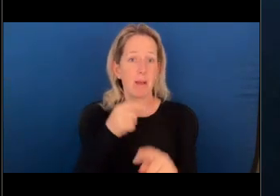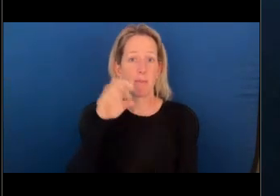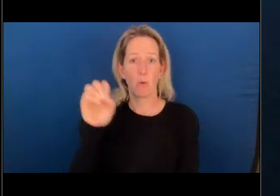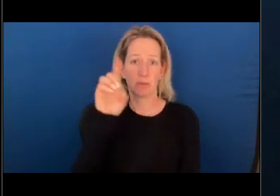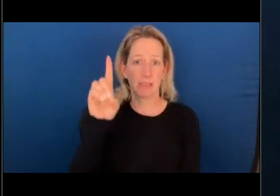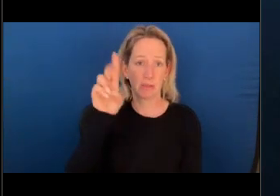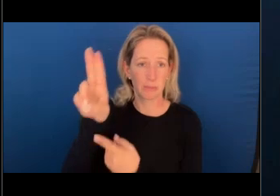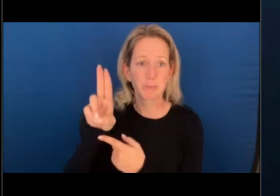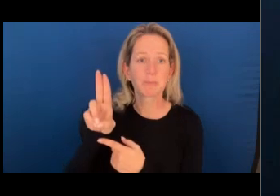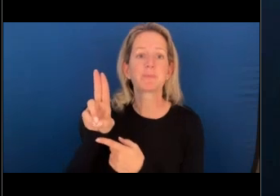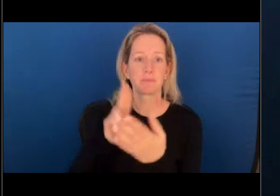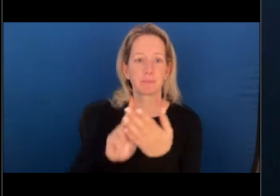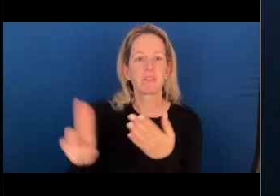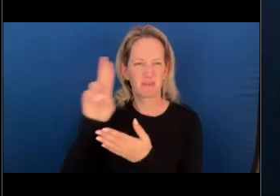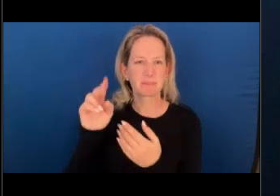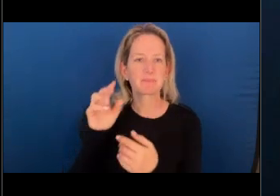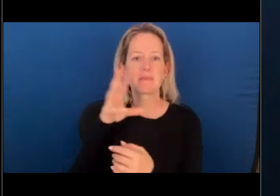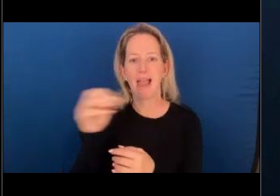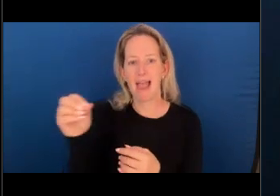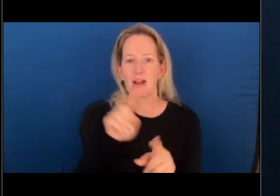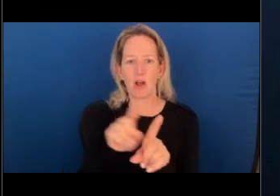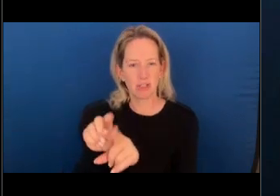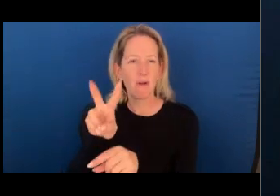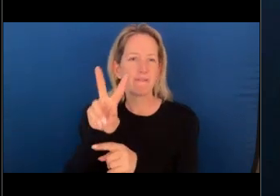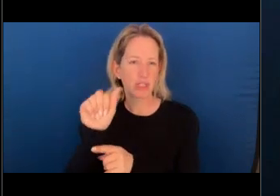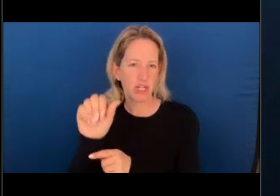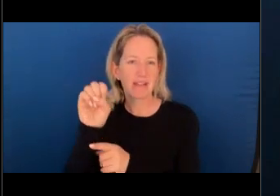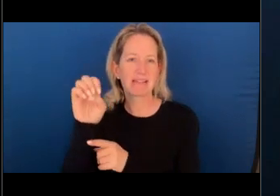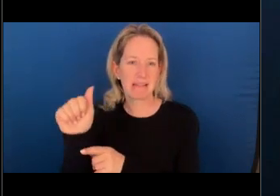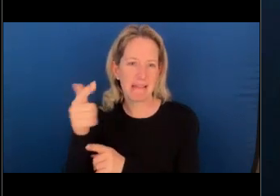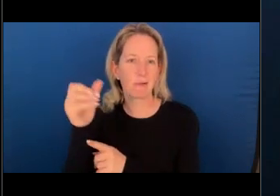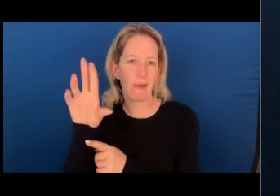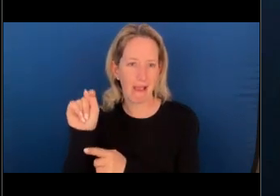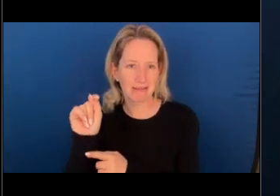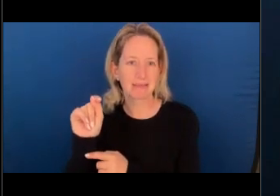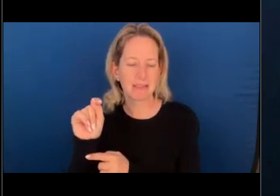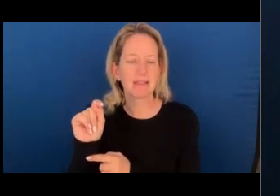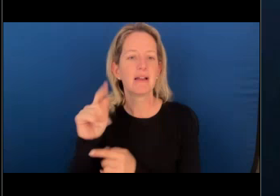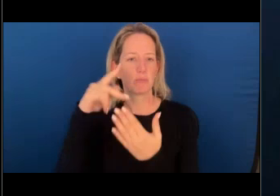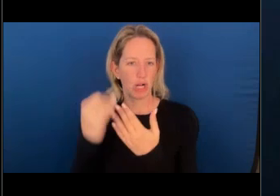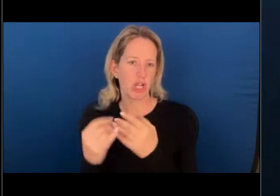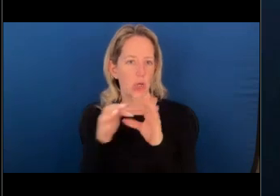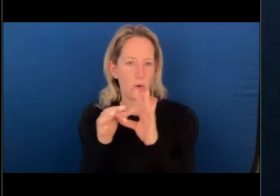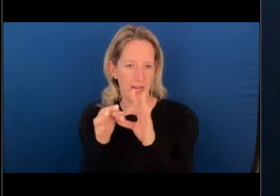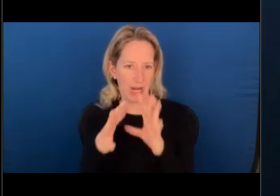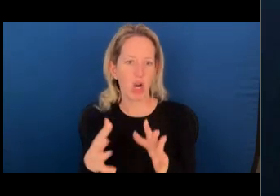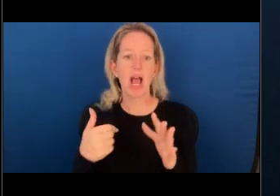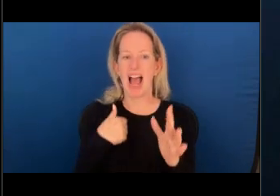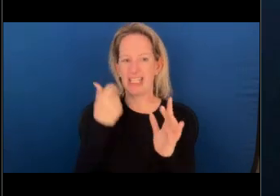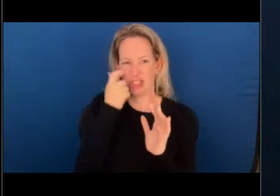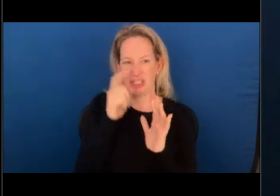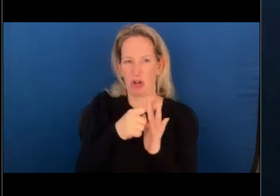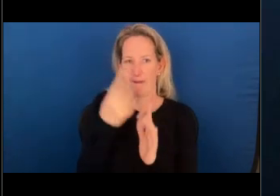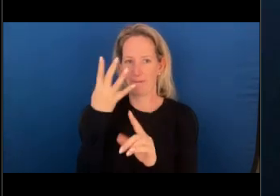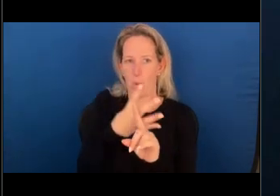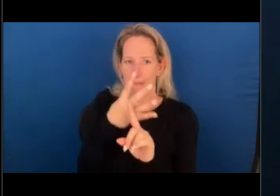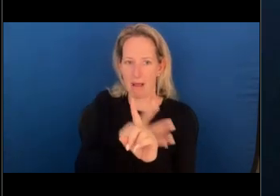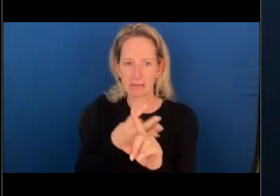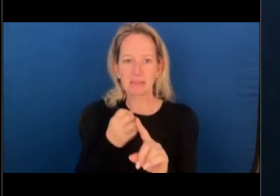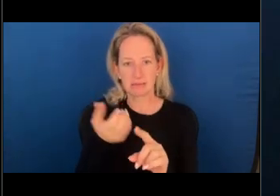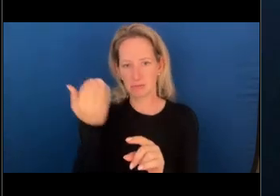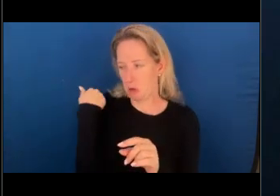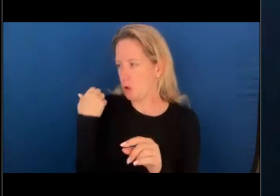University and Virginia Sea Grant. I'm the project coordinator. I just started on this project 4 months ago, so I will be speaking about what's been done since then and what